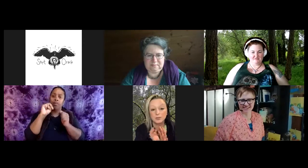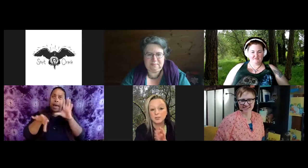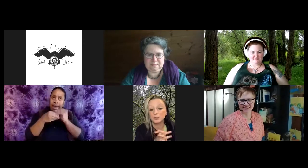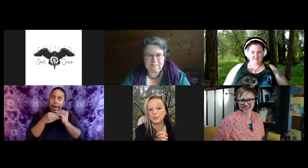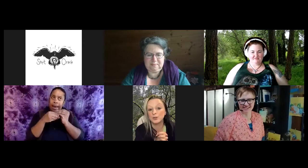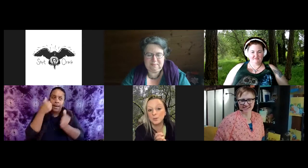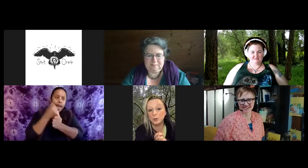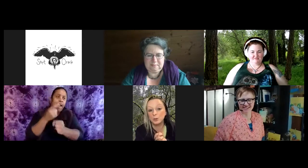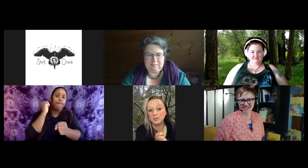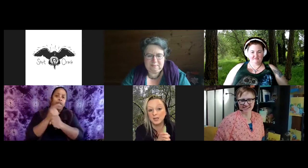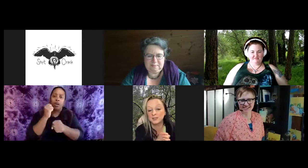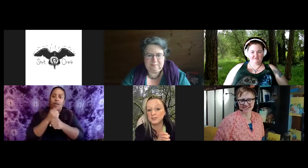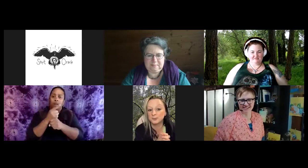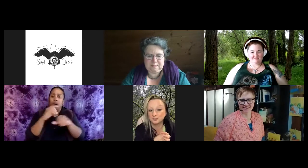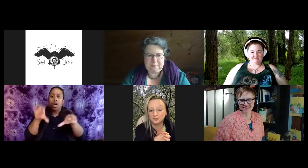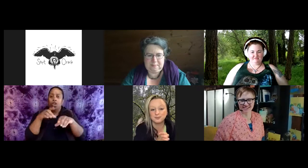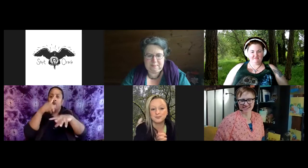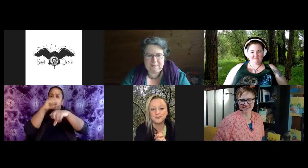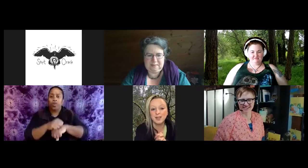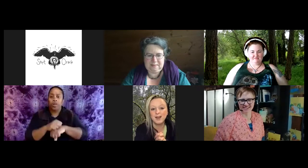do a traditional maypole dance.